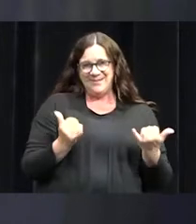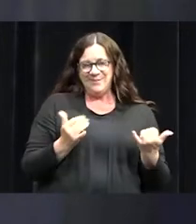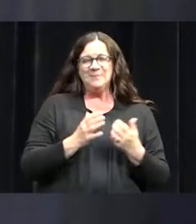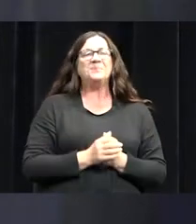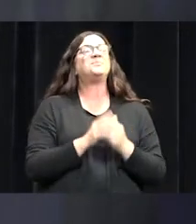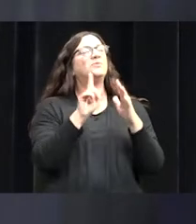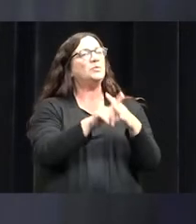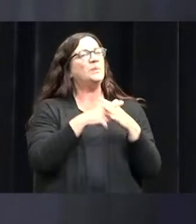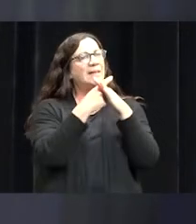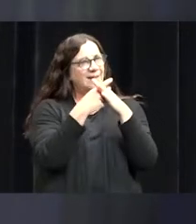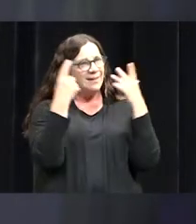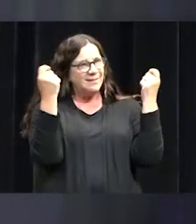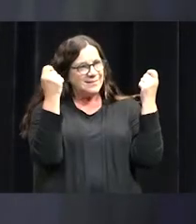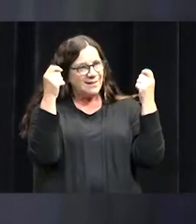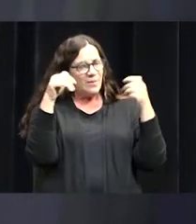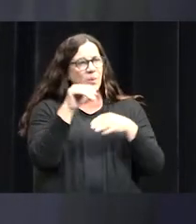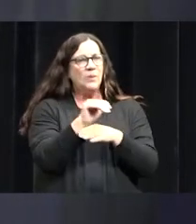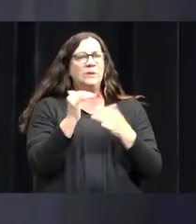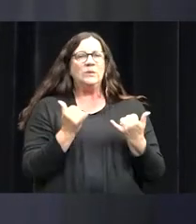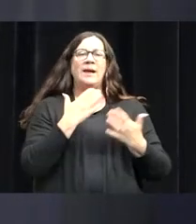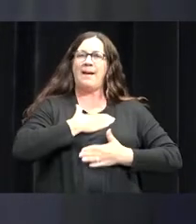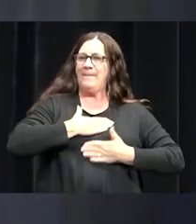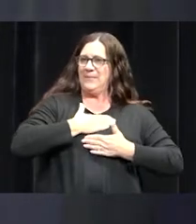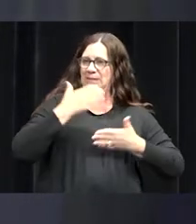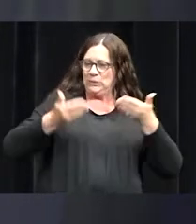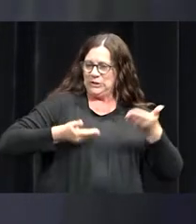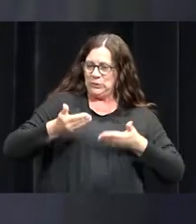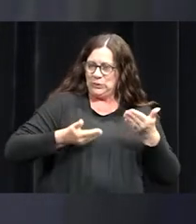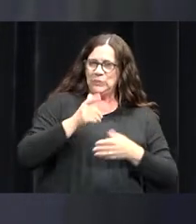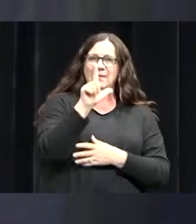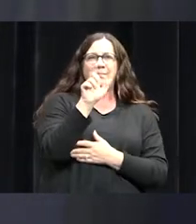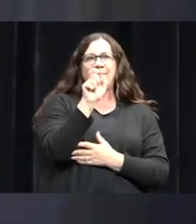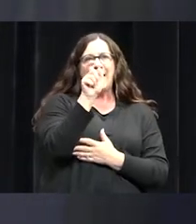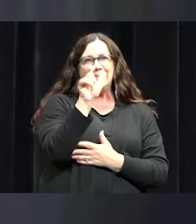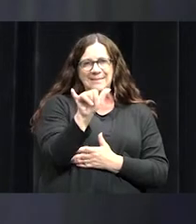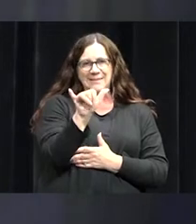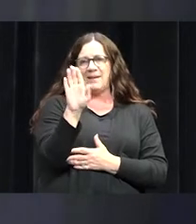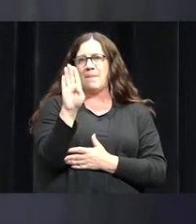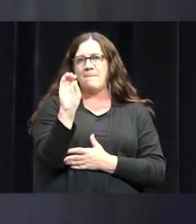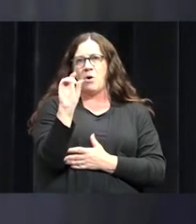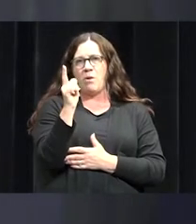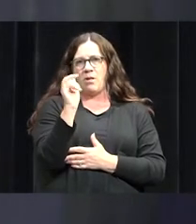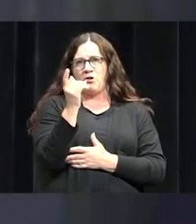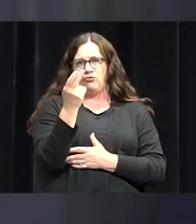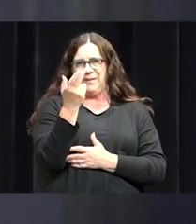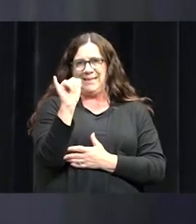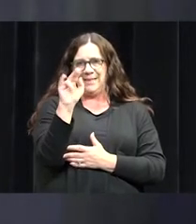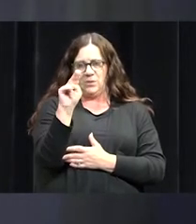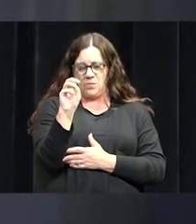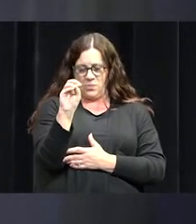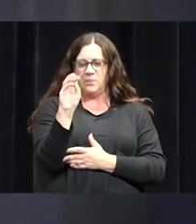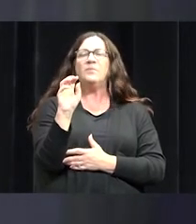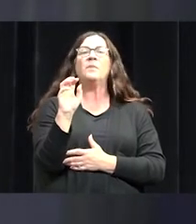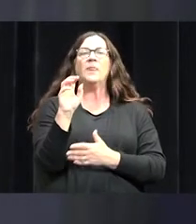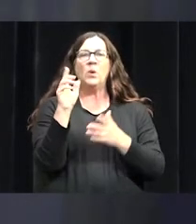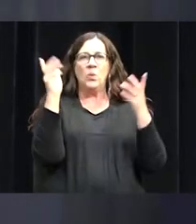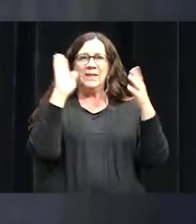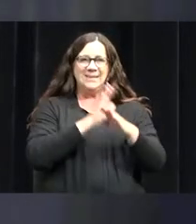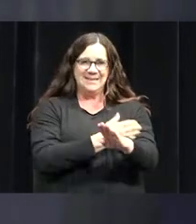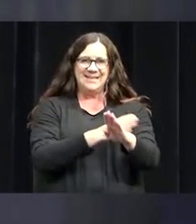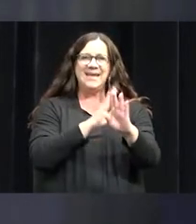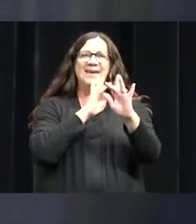ceremony i am pleased to introduce lexi balarino who will sing the national